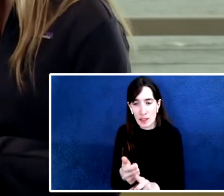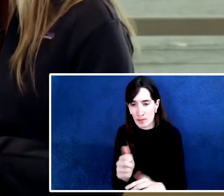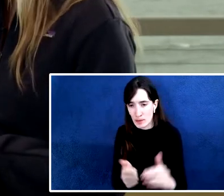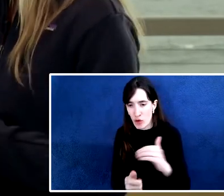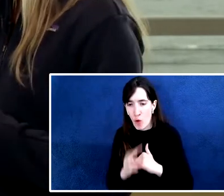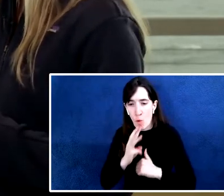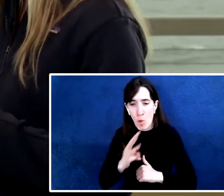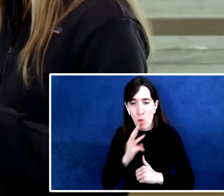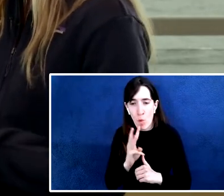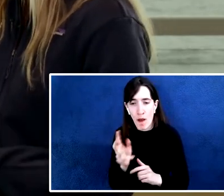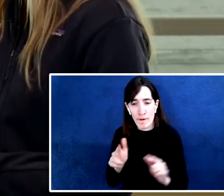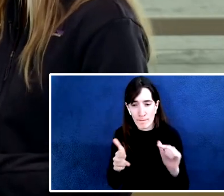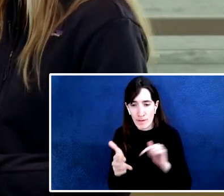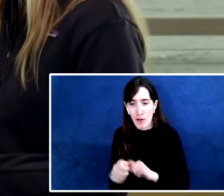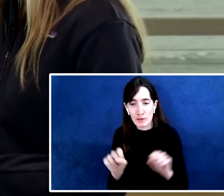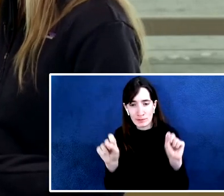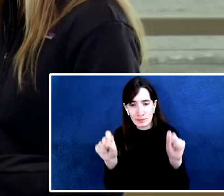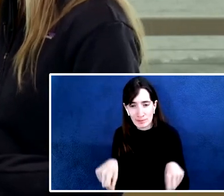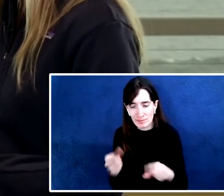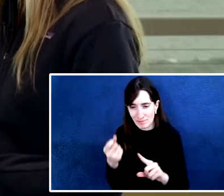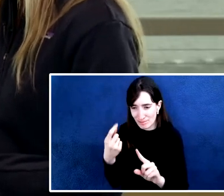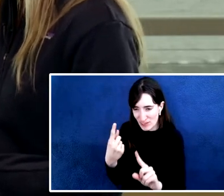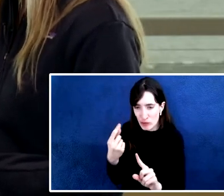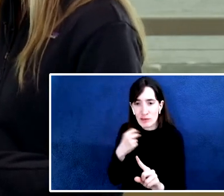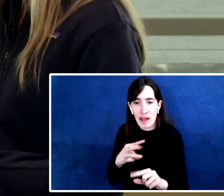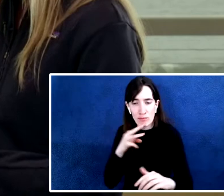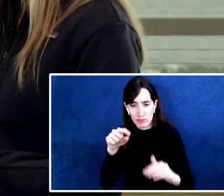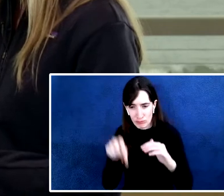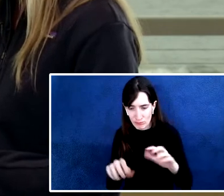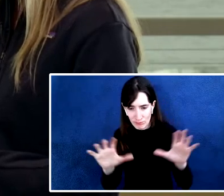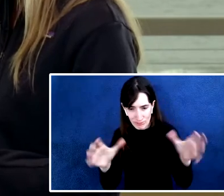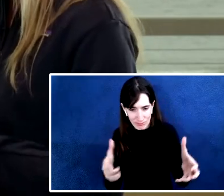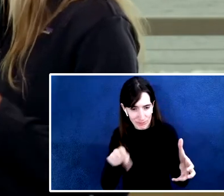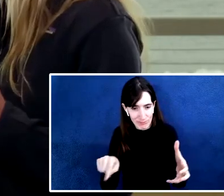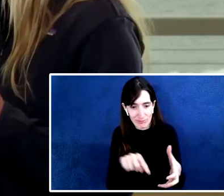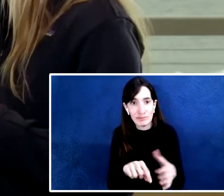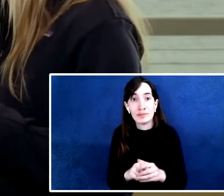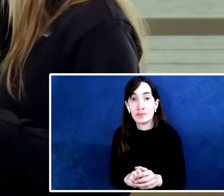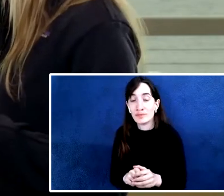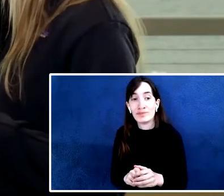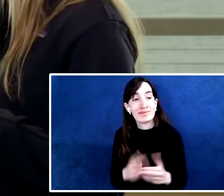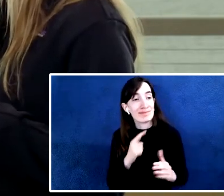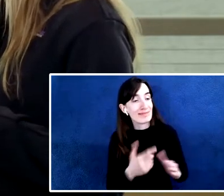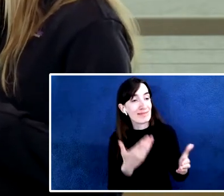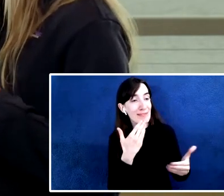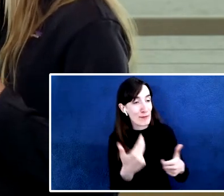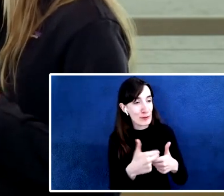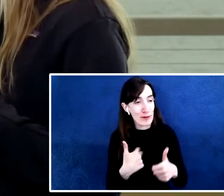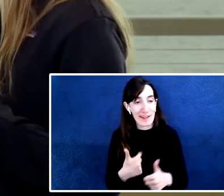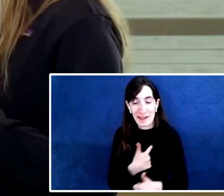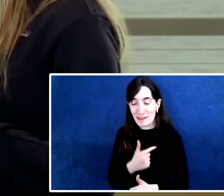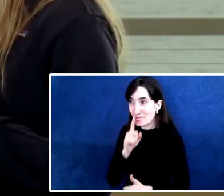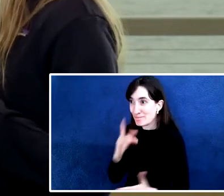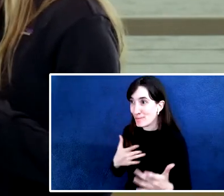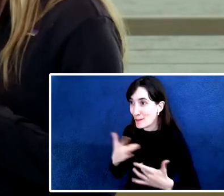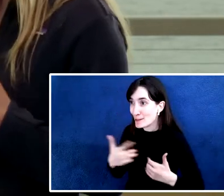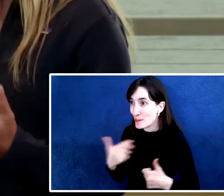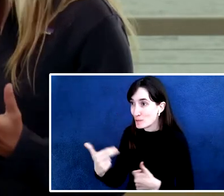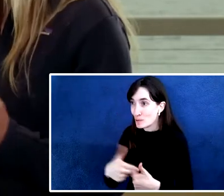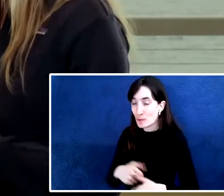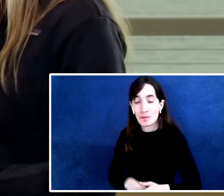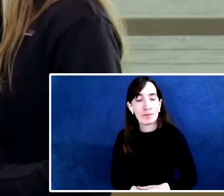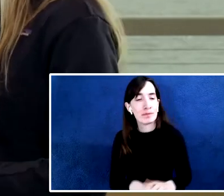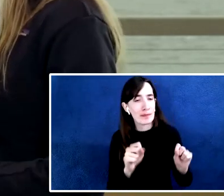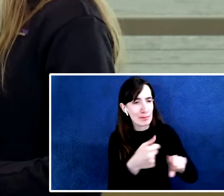water bodies. Hey Lindsay, it's great to have you here. Thank you, Hannah. I'm really excited to be here. Could you tell me a little bit more about how your team